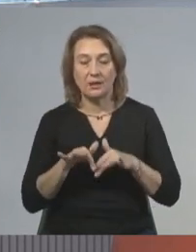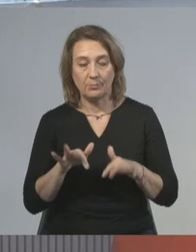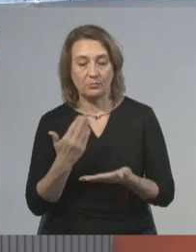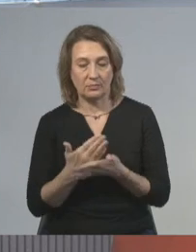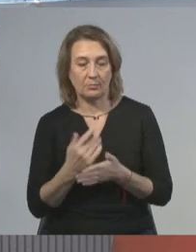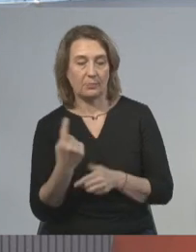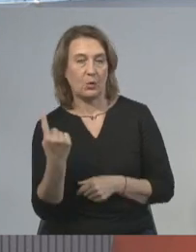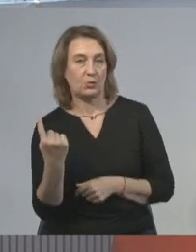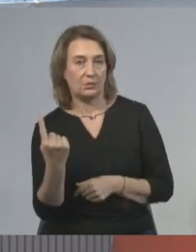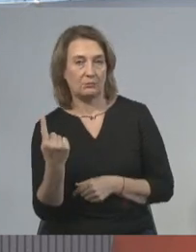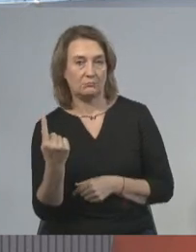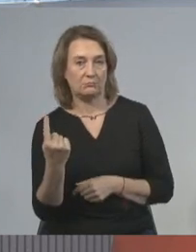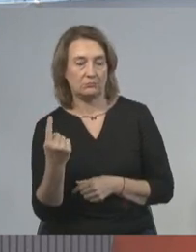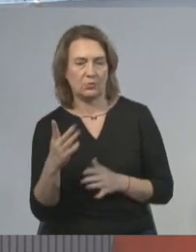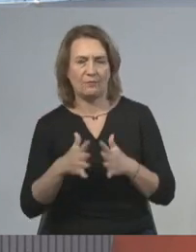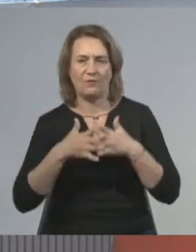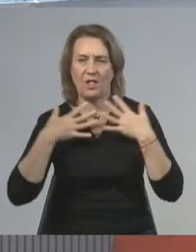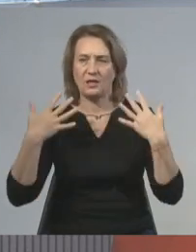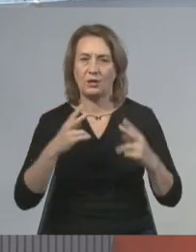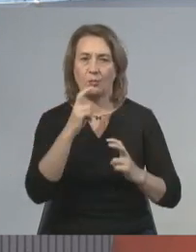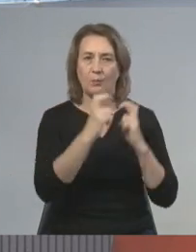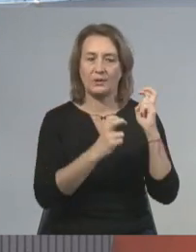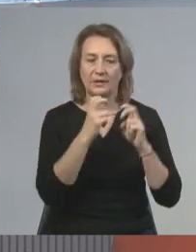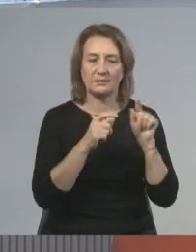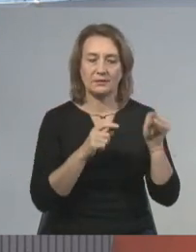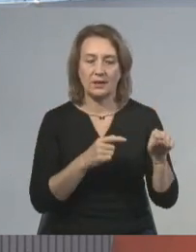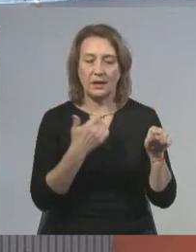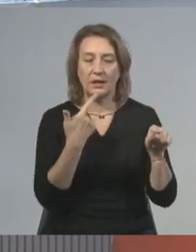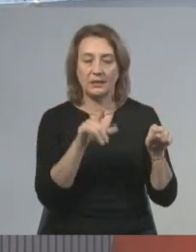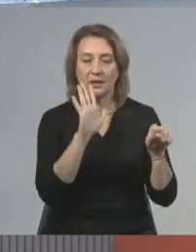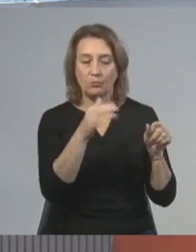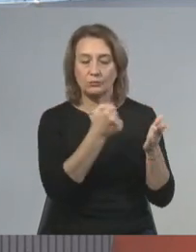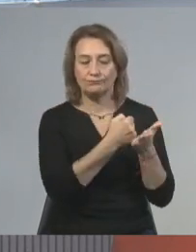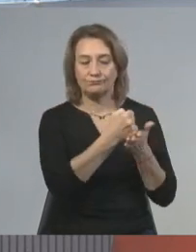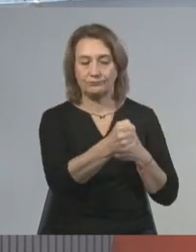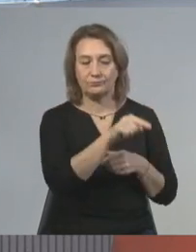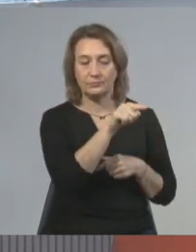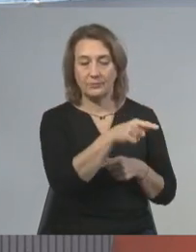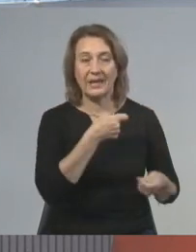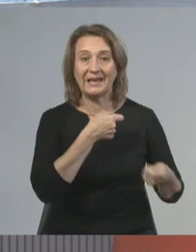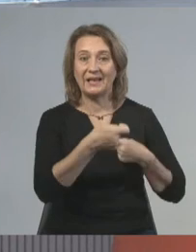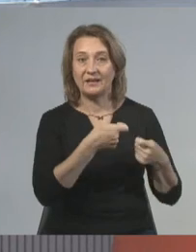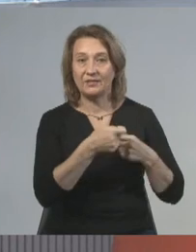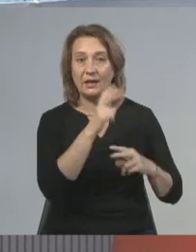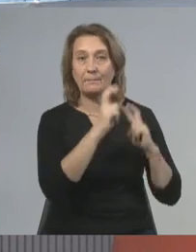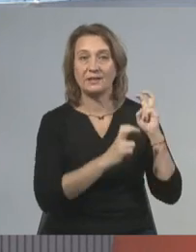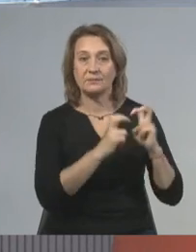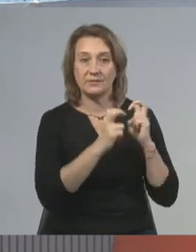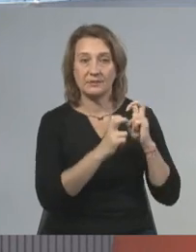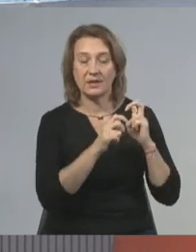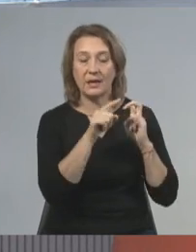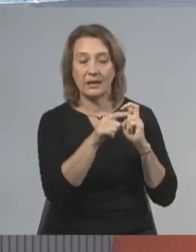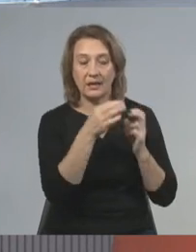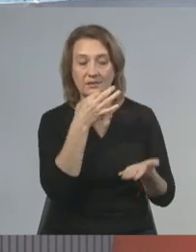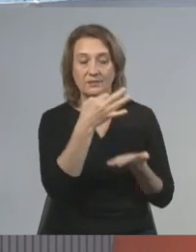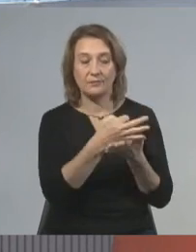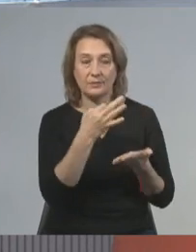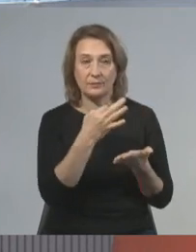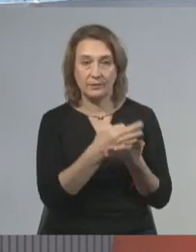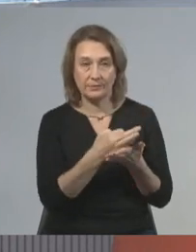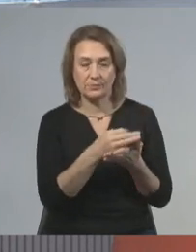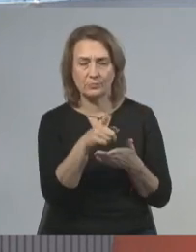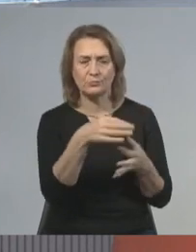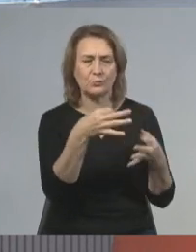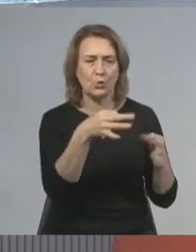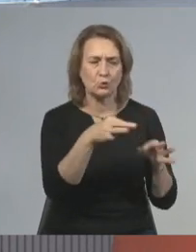uncontrolled space for example there might be one if this voting